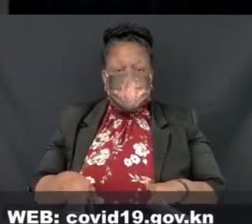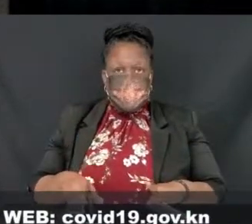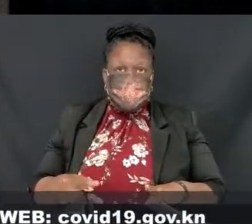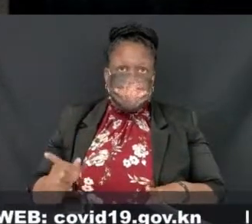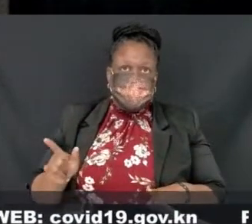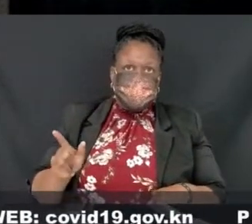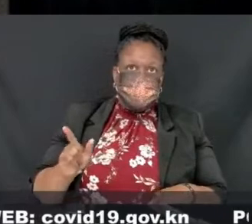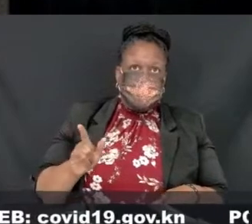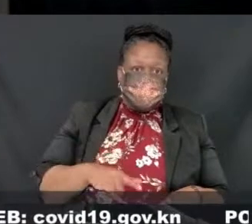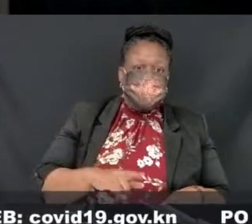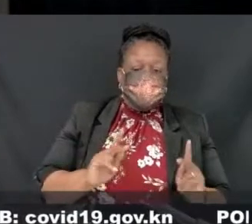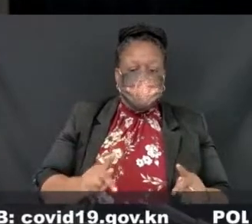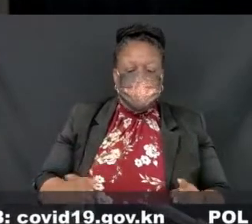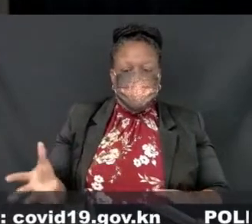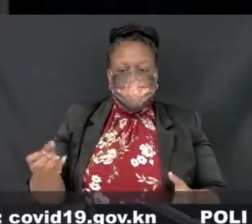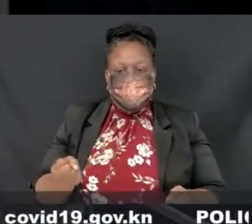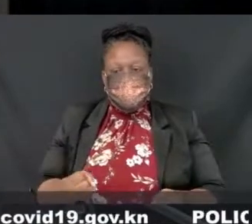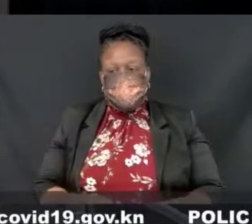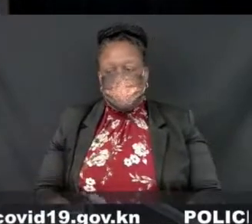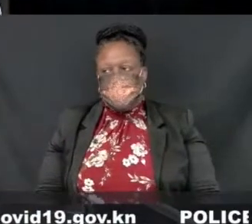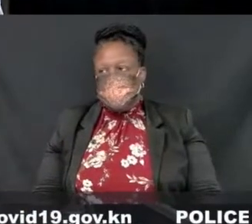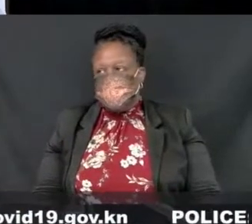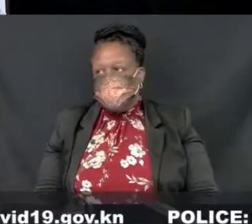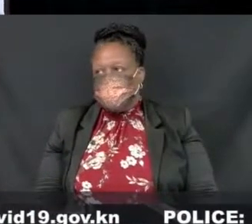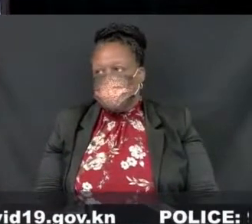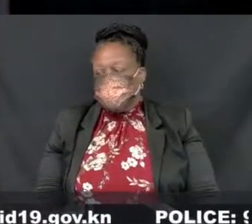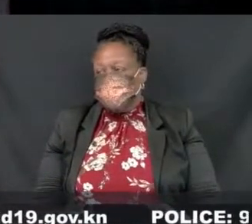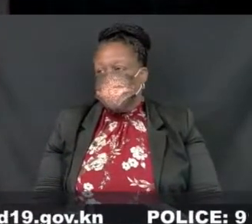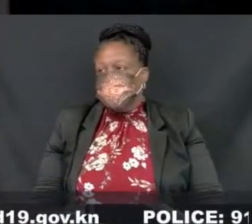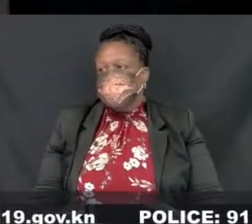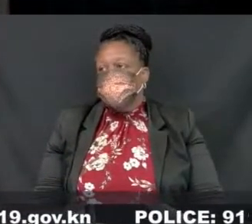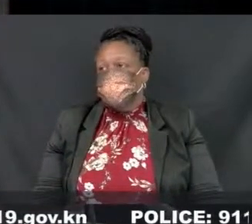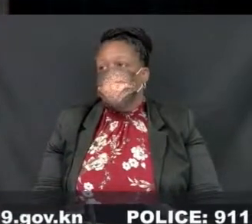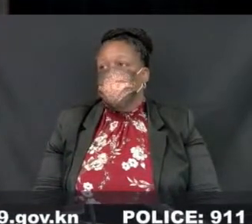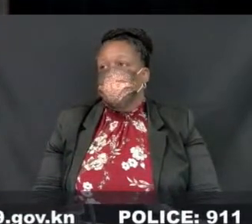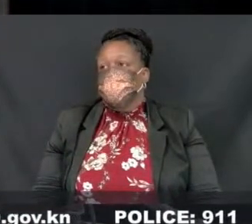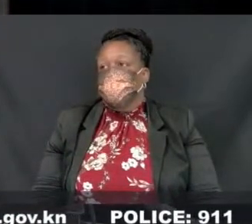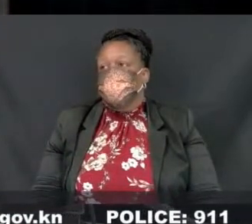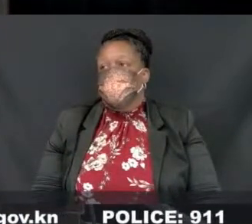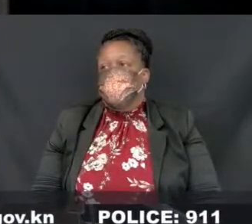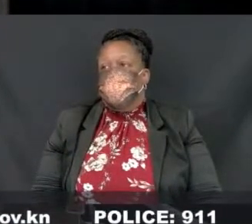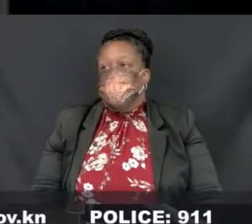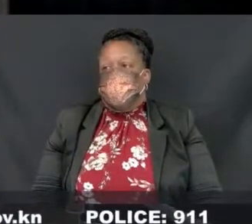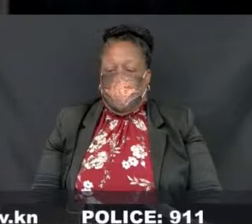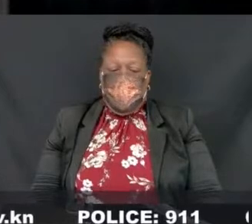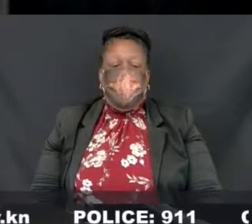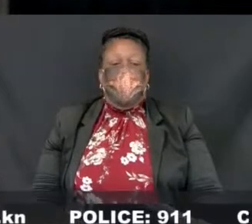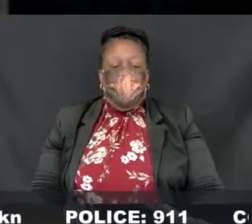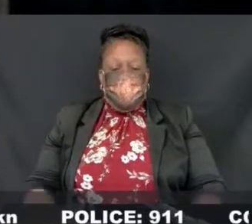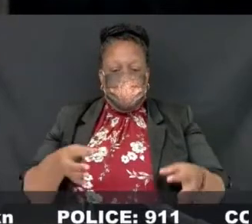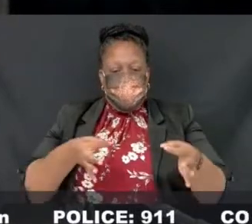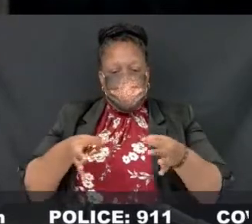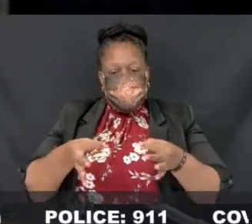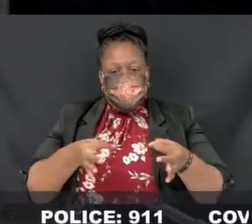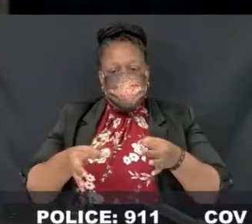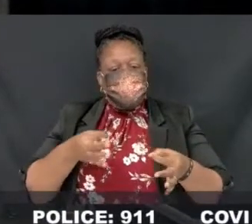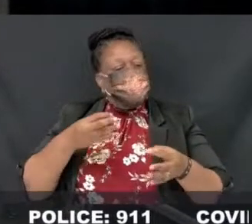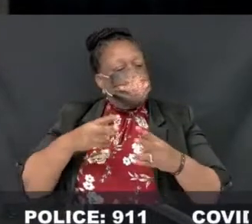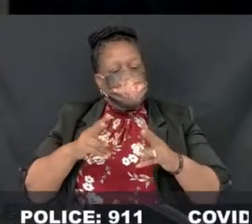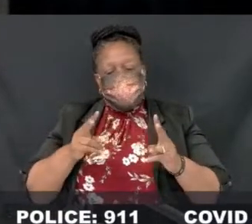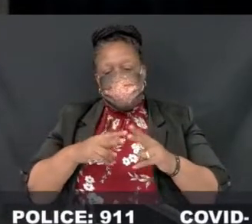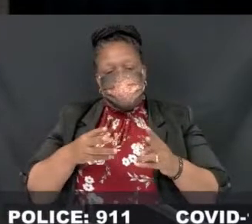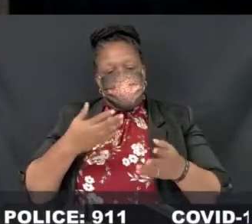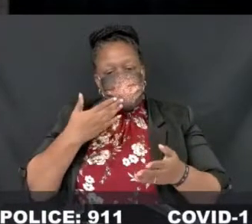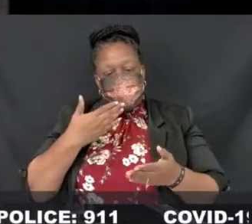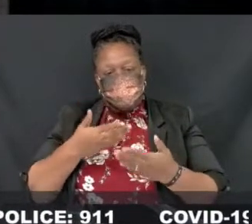in the international news and so on. But nonetheless, the virus came and we had to manage it. And we have done very well. We